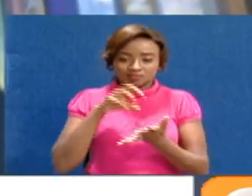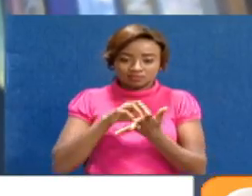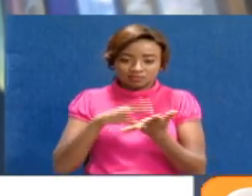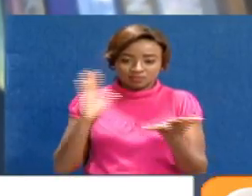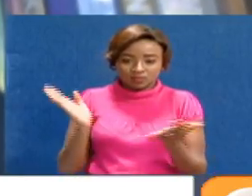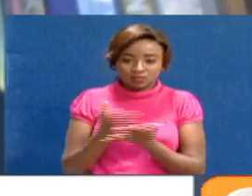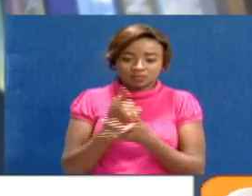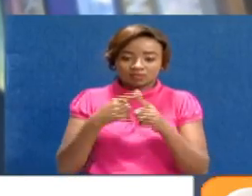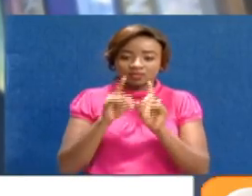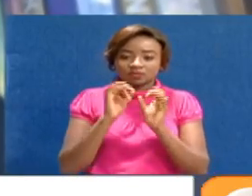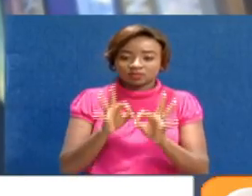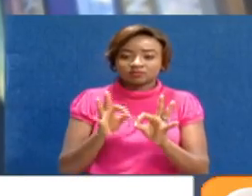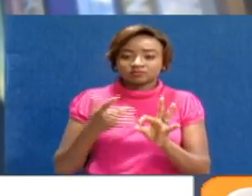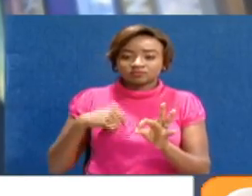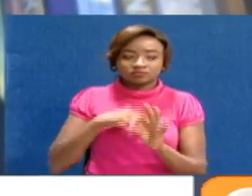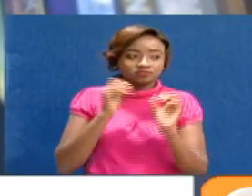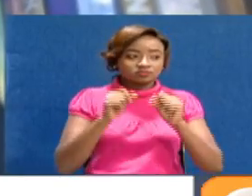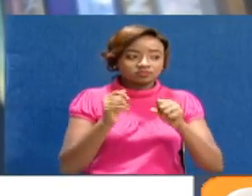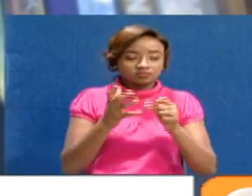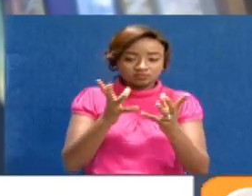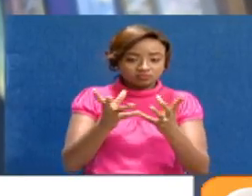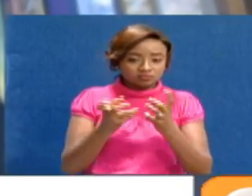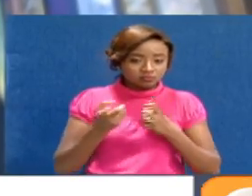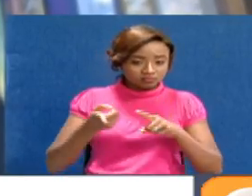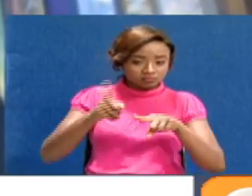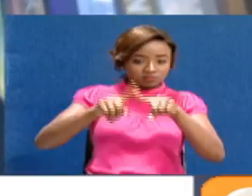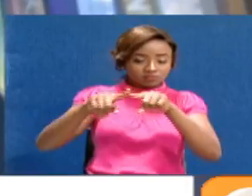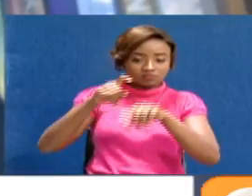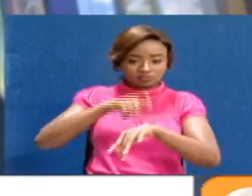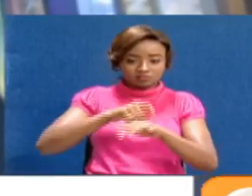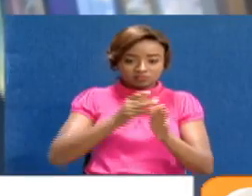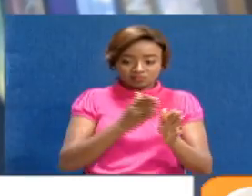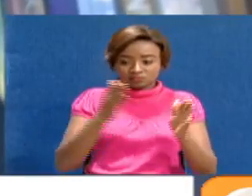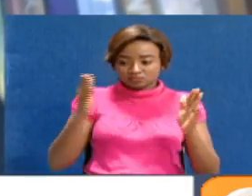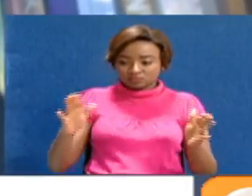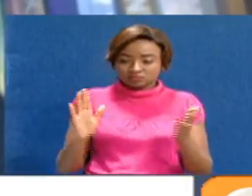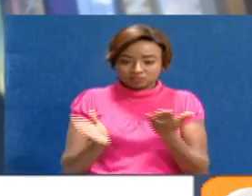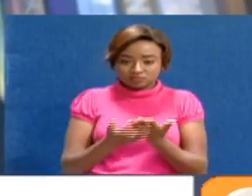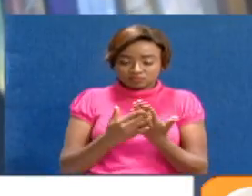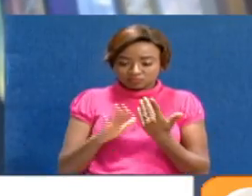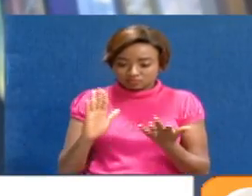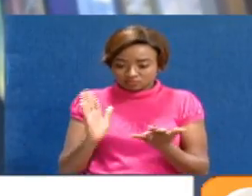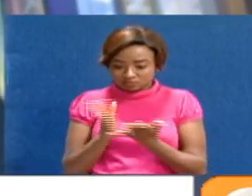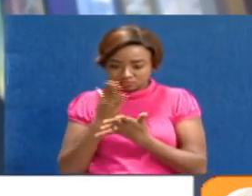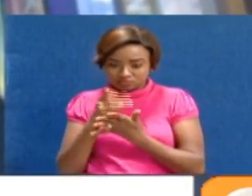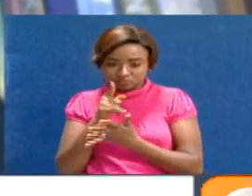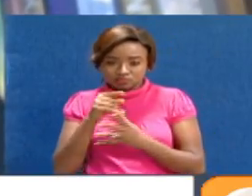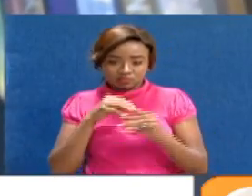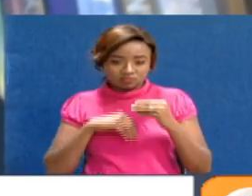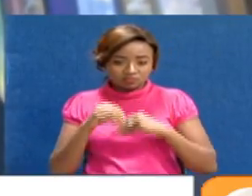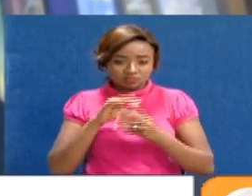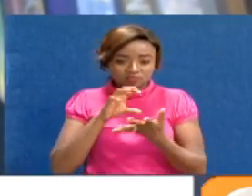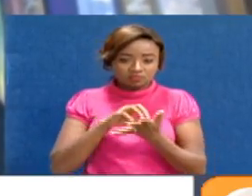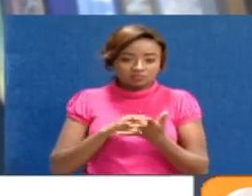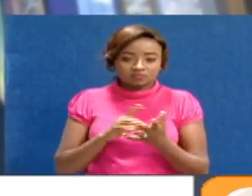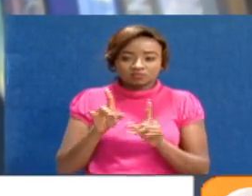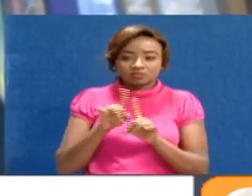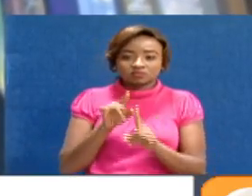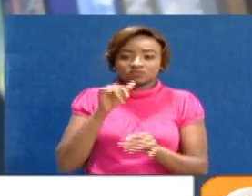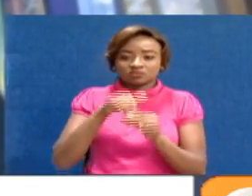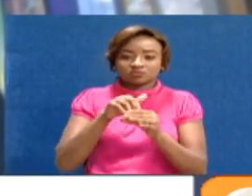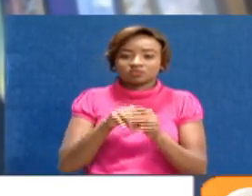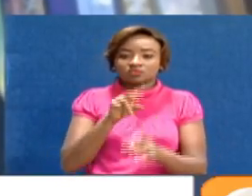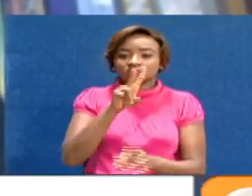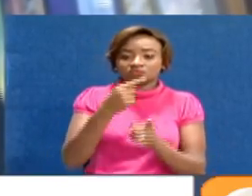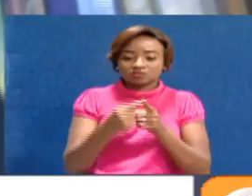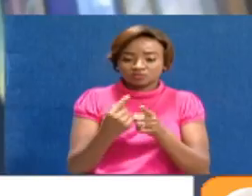able to just bring the average length of time that it takes to be able to prosecute that corruption case to under 2 years, she's talked about, you know, the Model Waluke